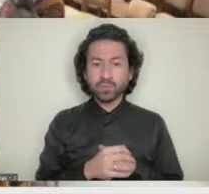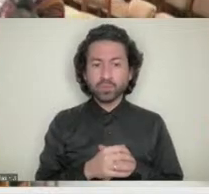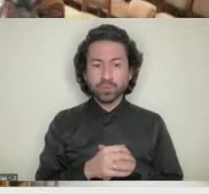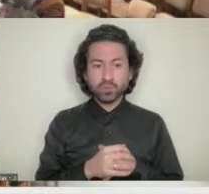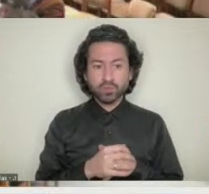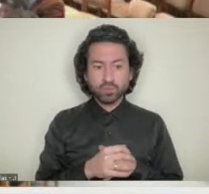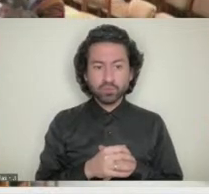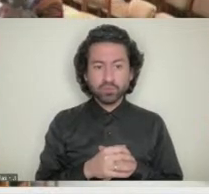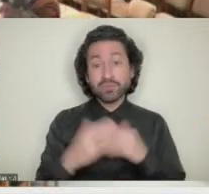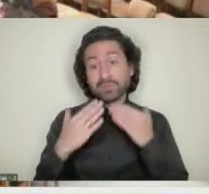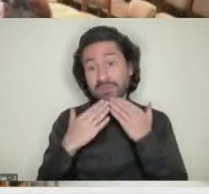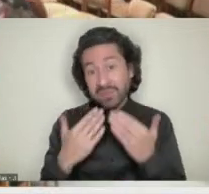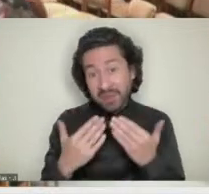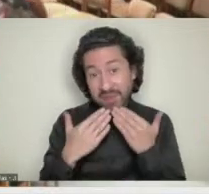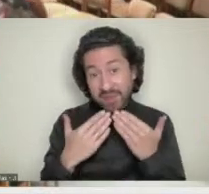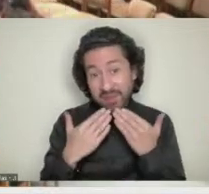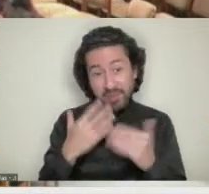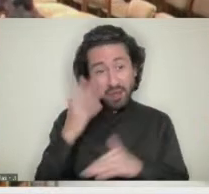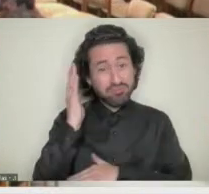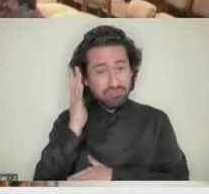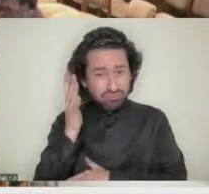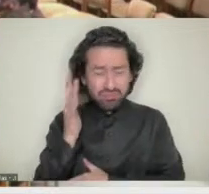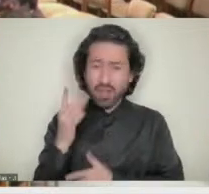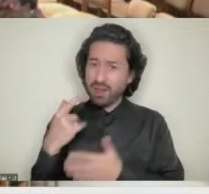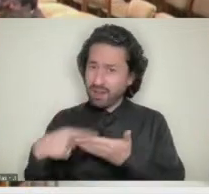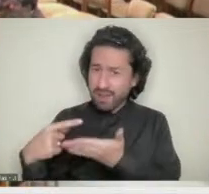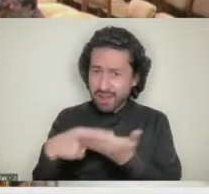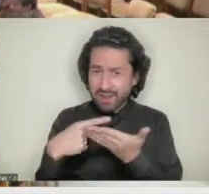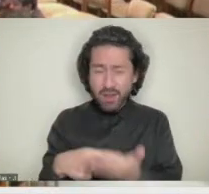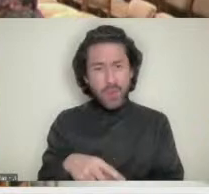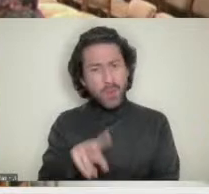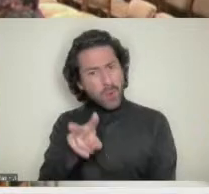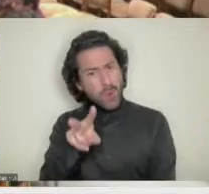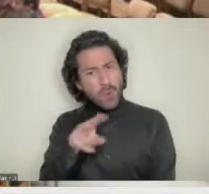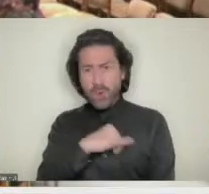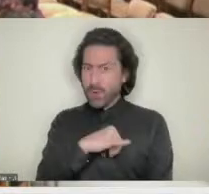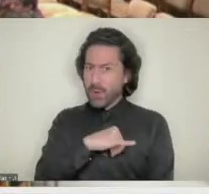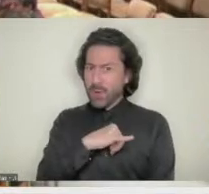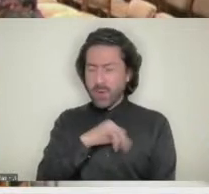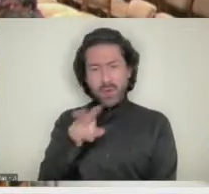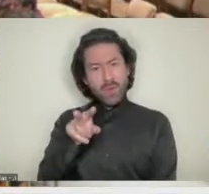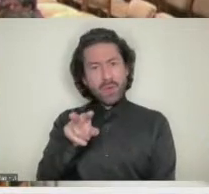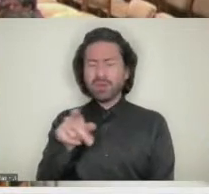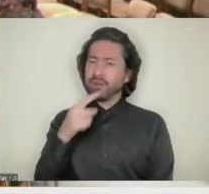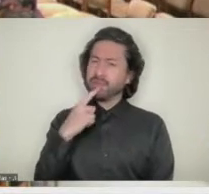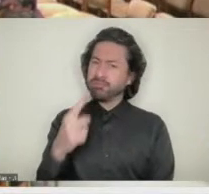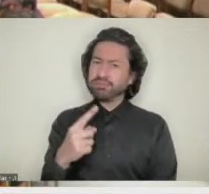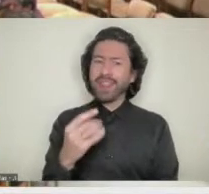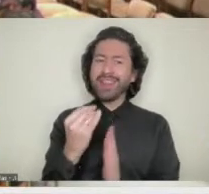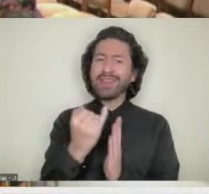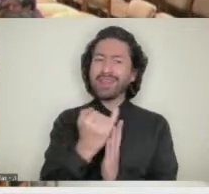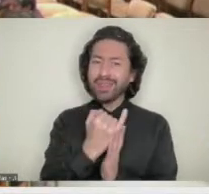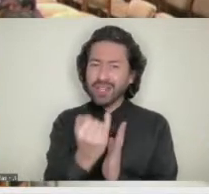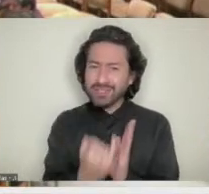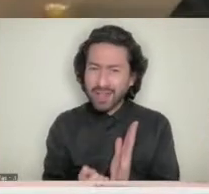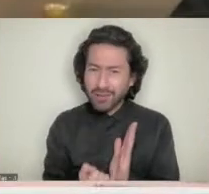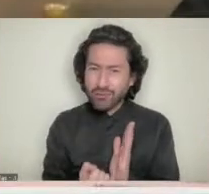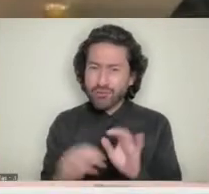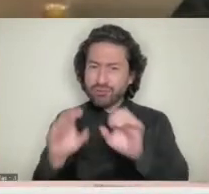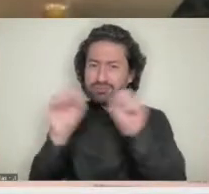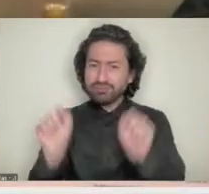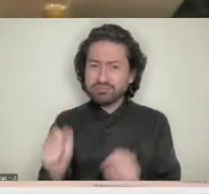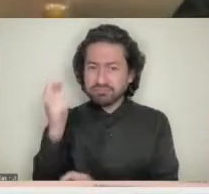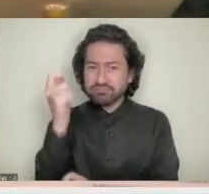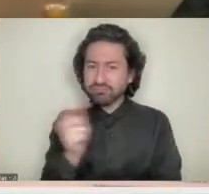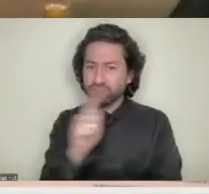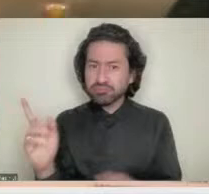Yes, it's okay. Thank you for the presentations and the discussion, which is most interesting. Much has been said about the